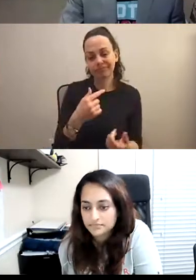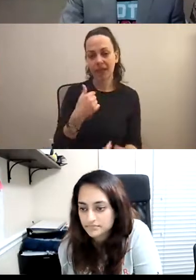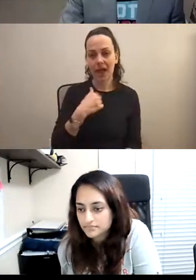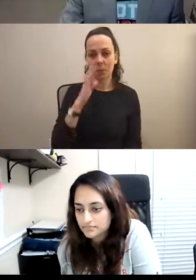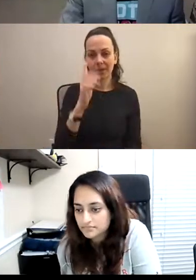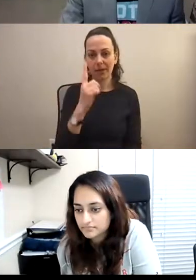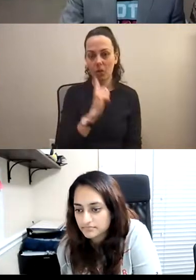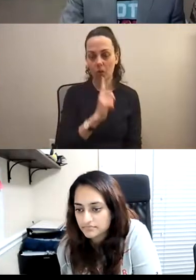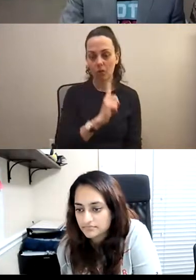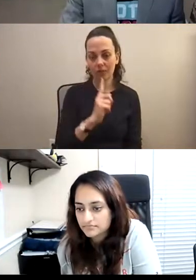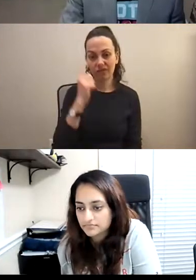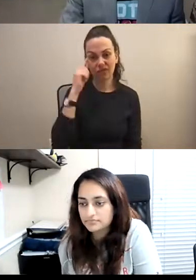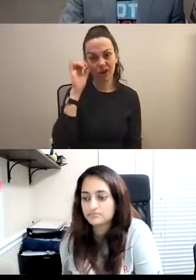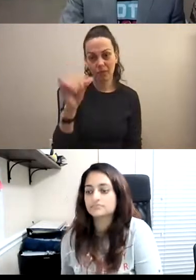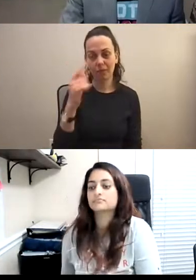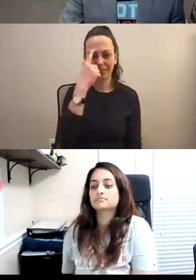can't